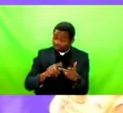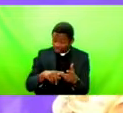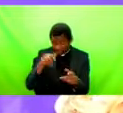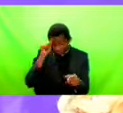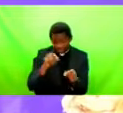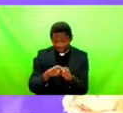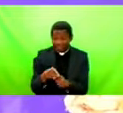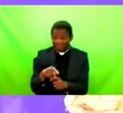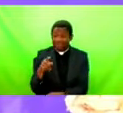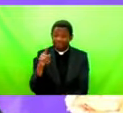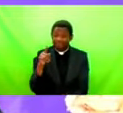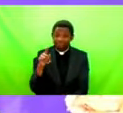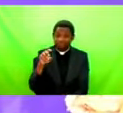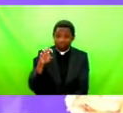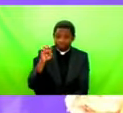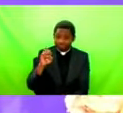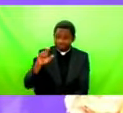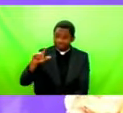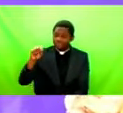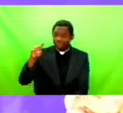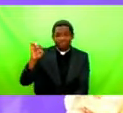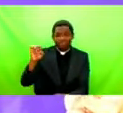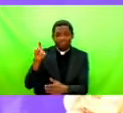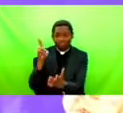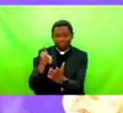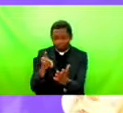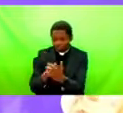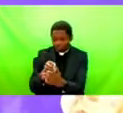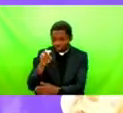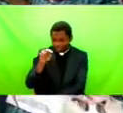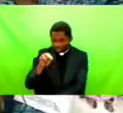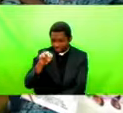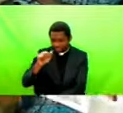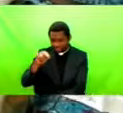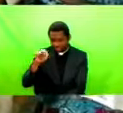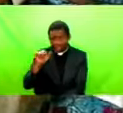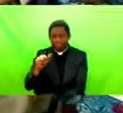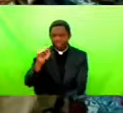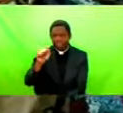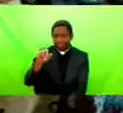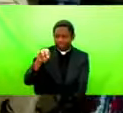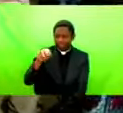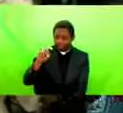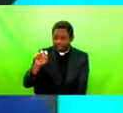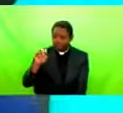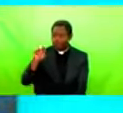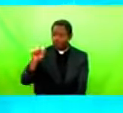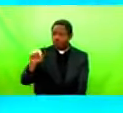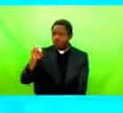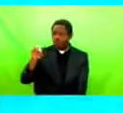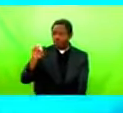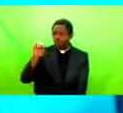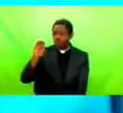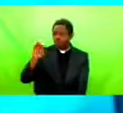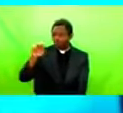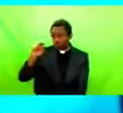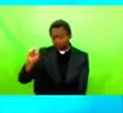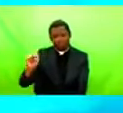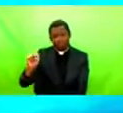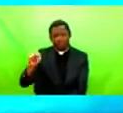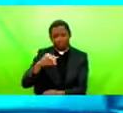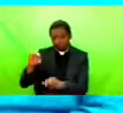Elder Dr. Nana Amotobin and family. And the brother. When I was going to the north, all the